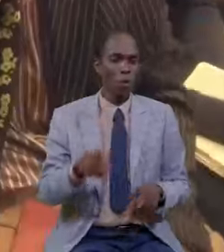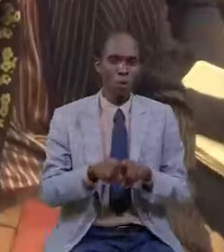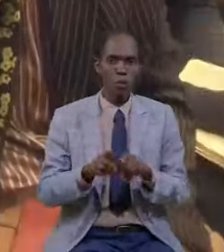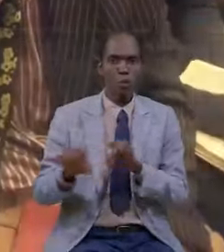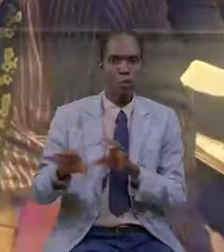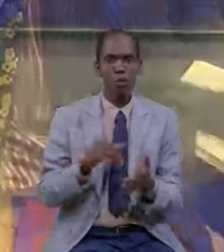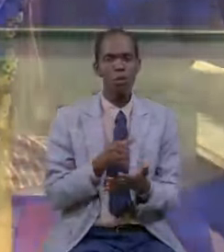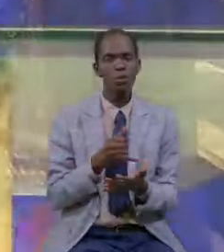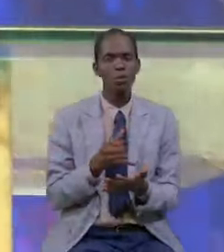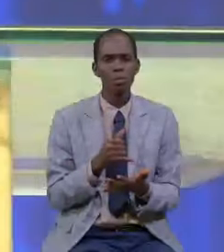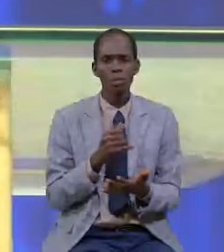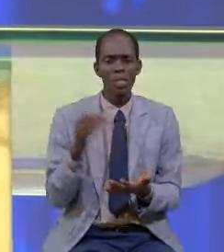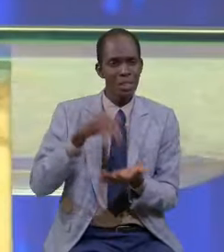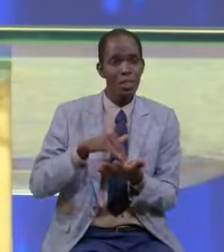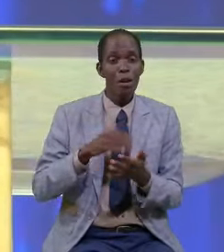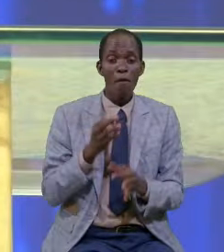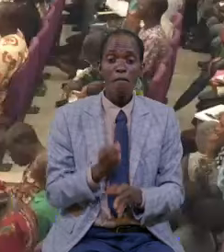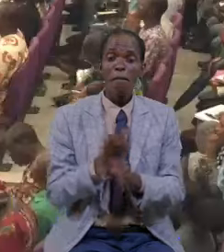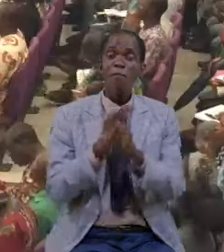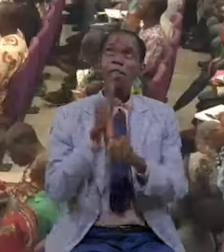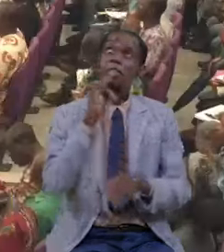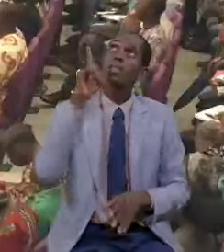Say it for the third time.